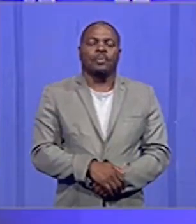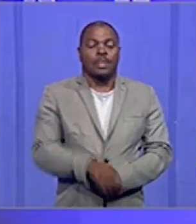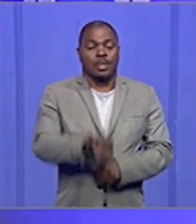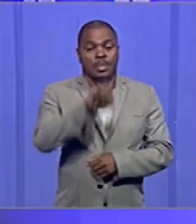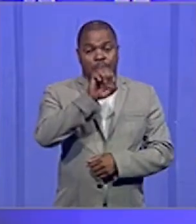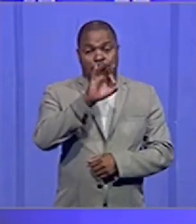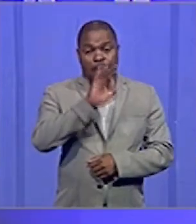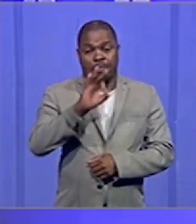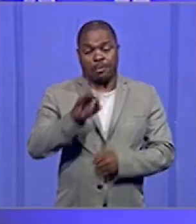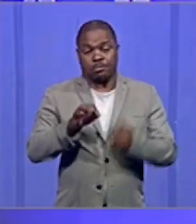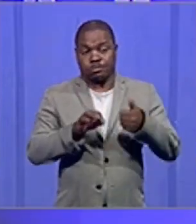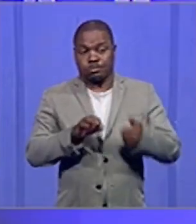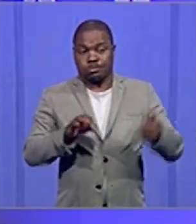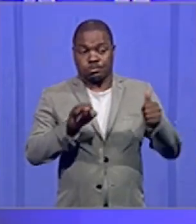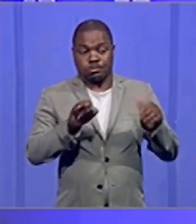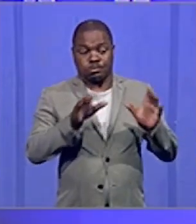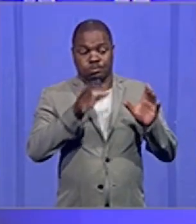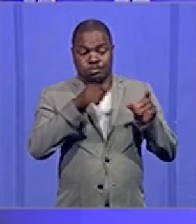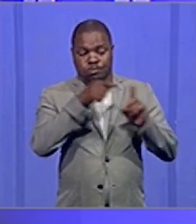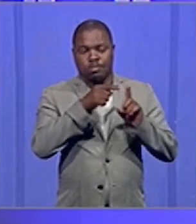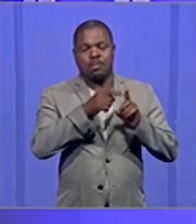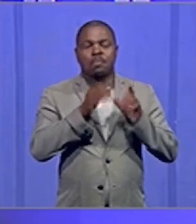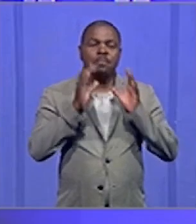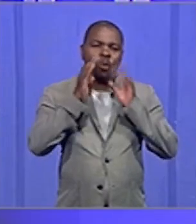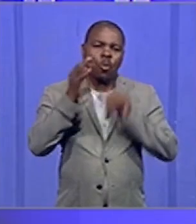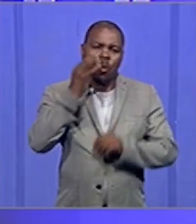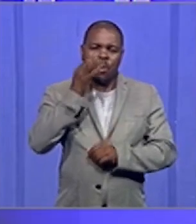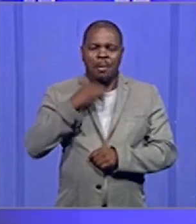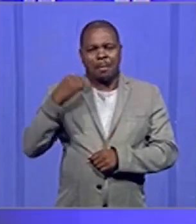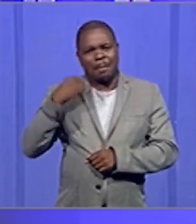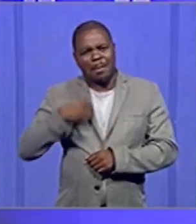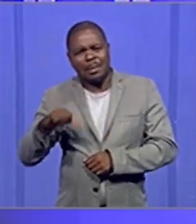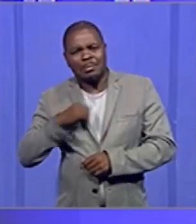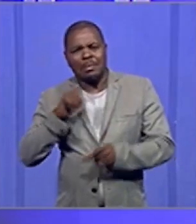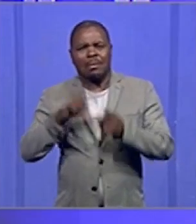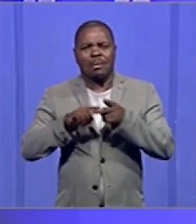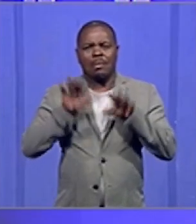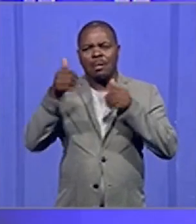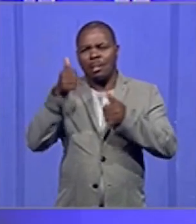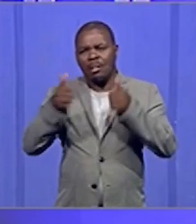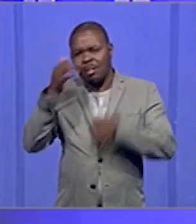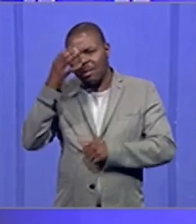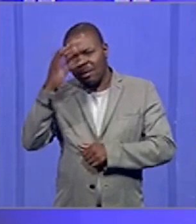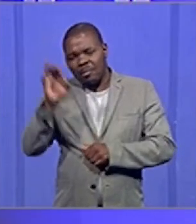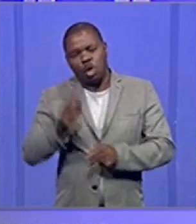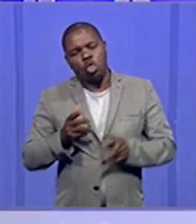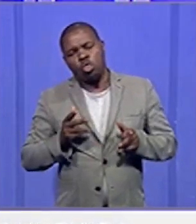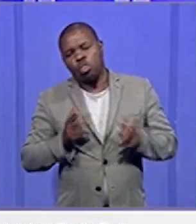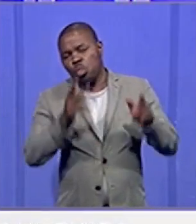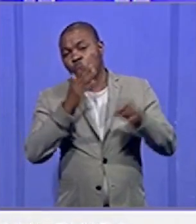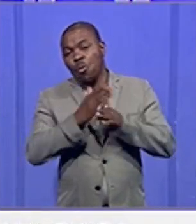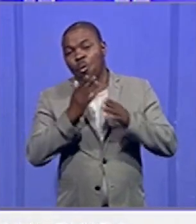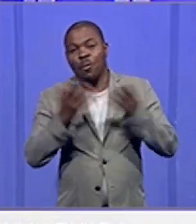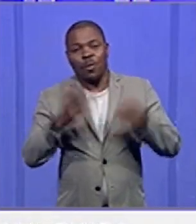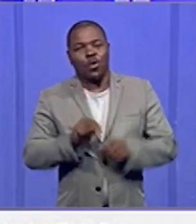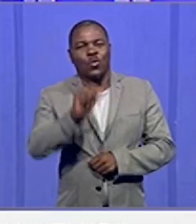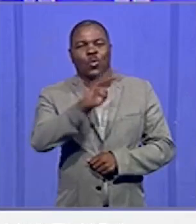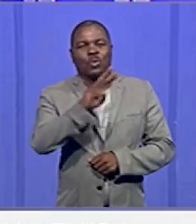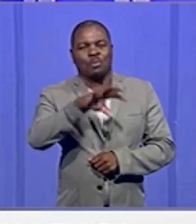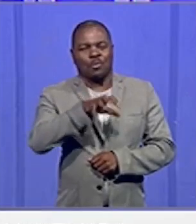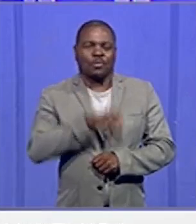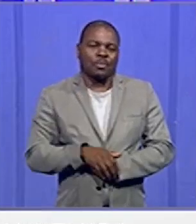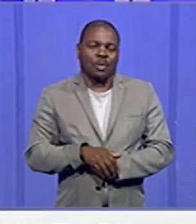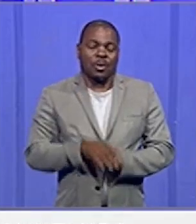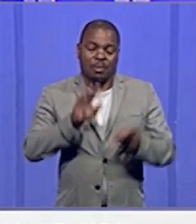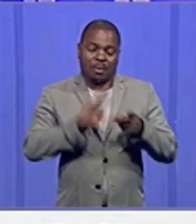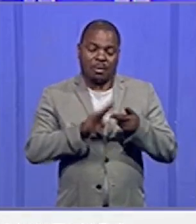Moetapele wa EFF Julius Malema o re bo masepala le ba pusong ba nyahladitse phano ya ditshebeletso Northwest. Malema o boetse